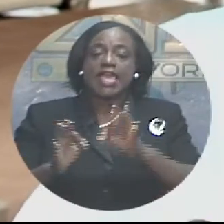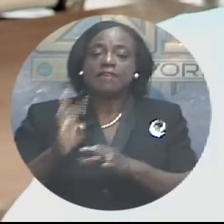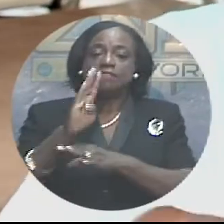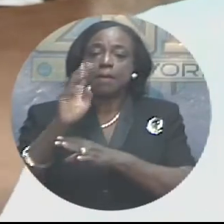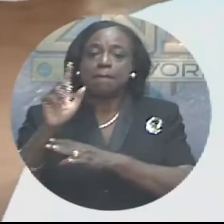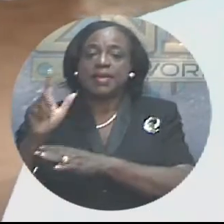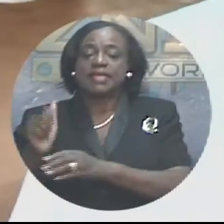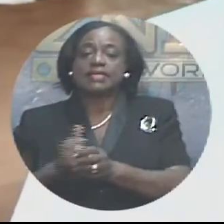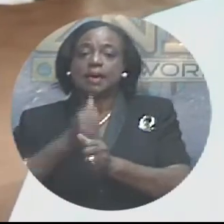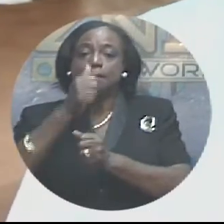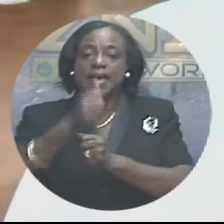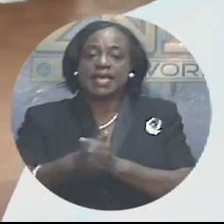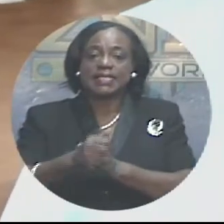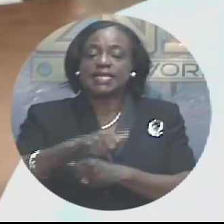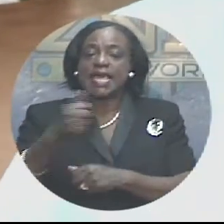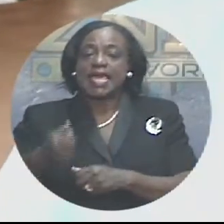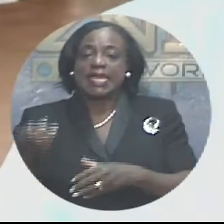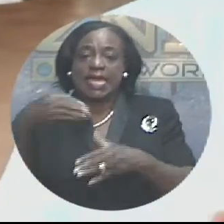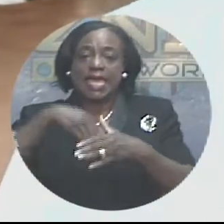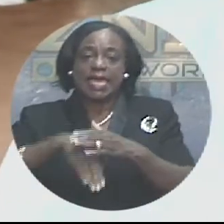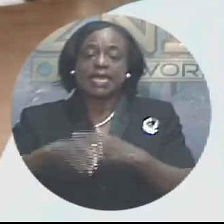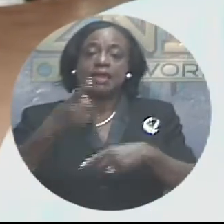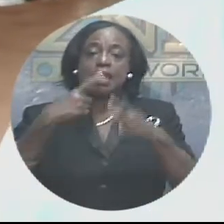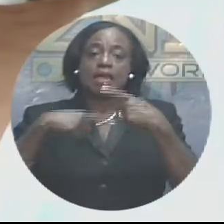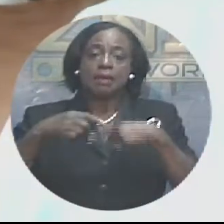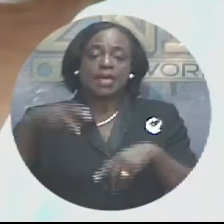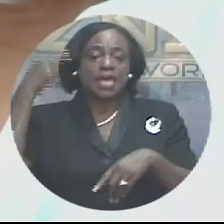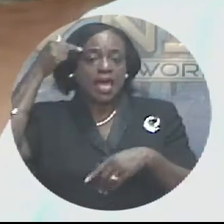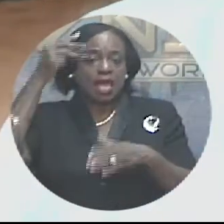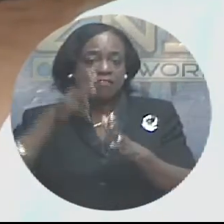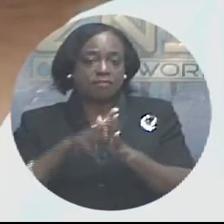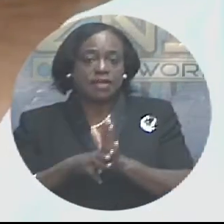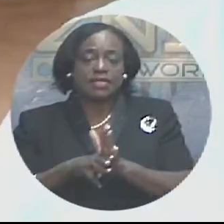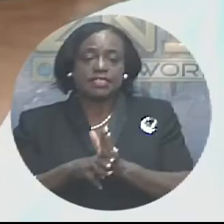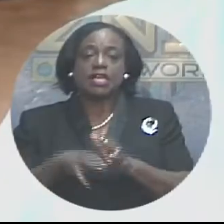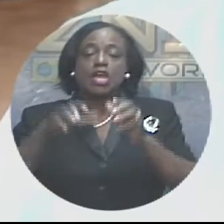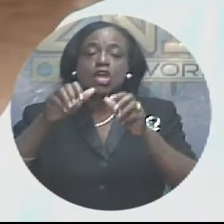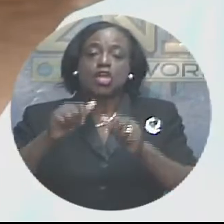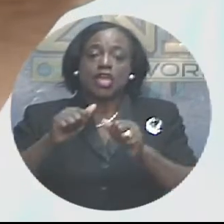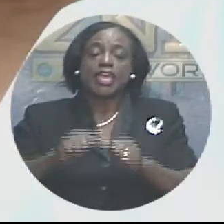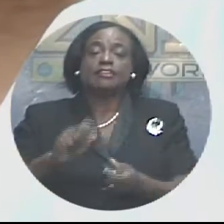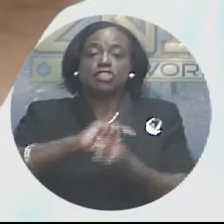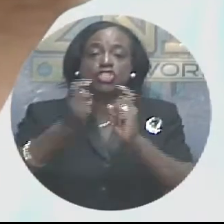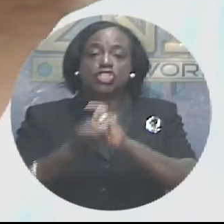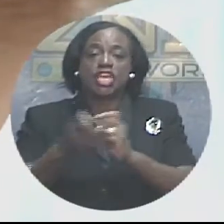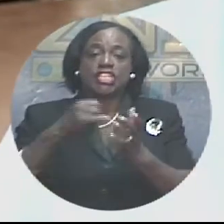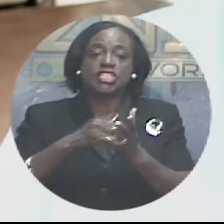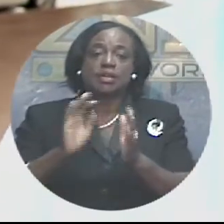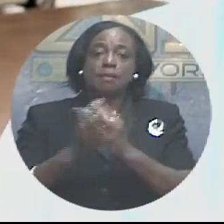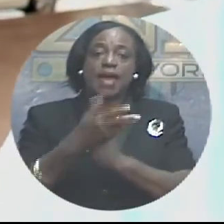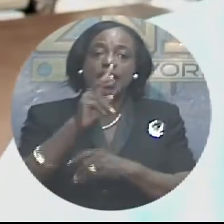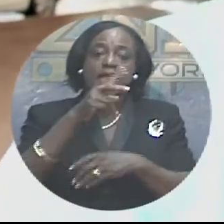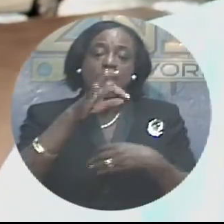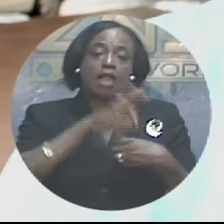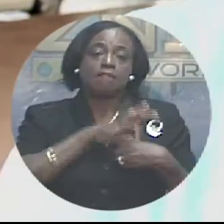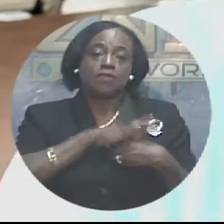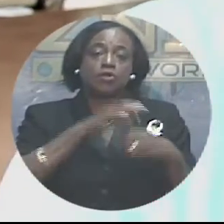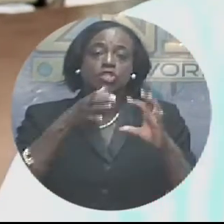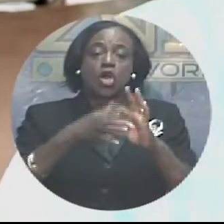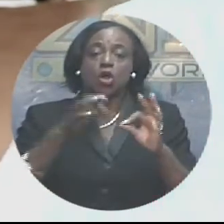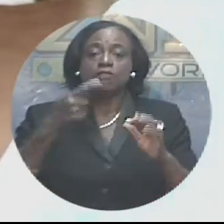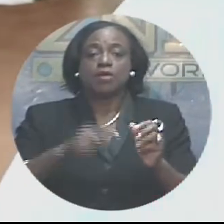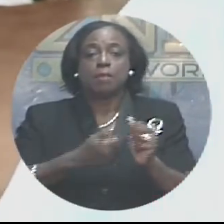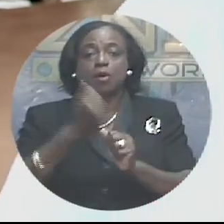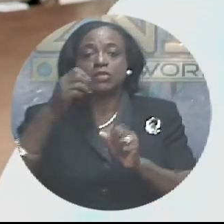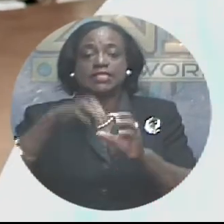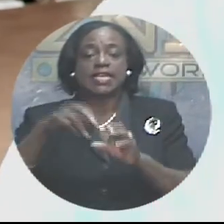any incoming parliamentarian, any government could change it by a vote of the majority in